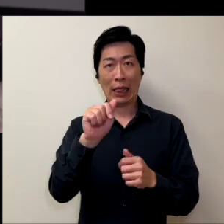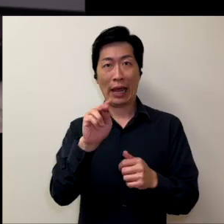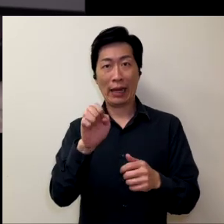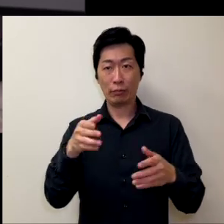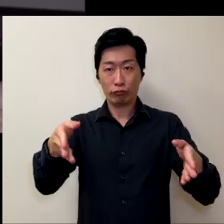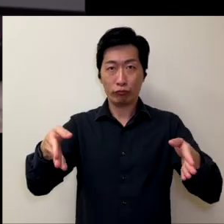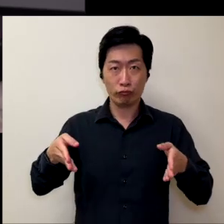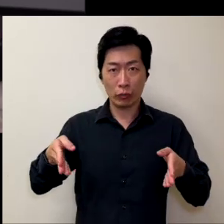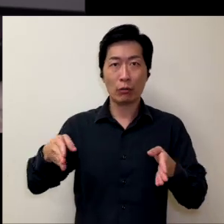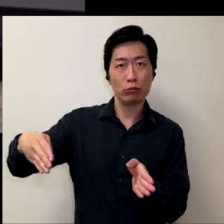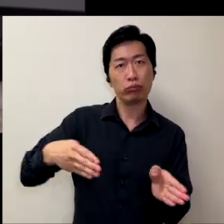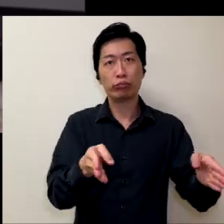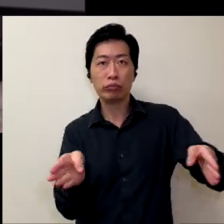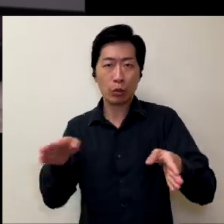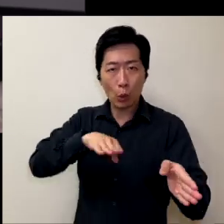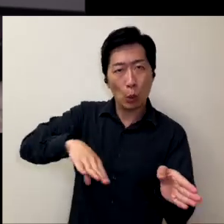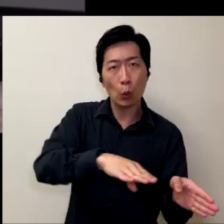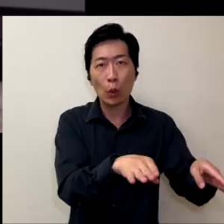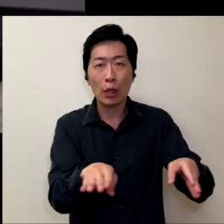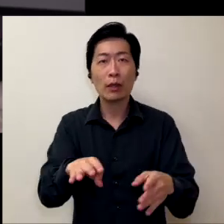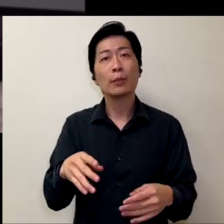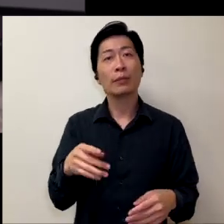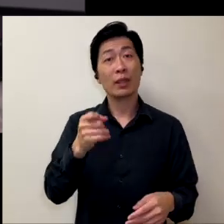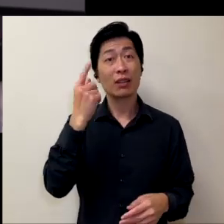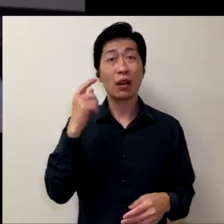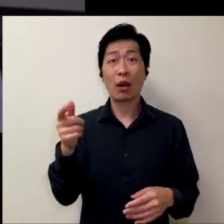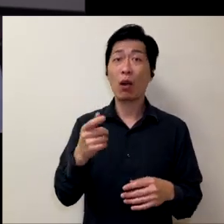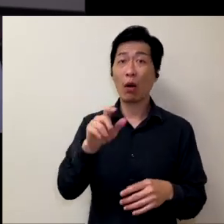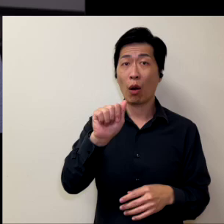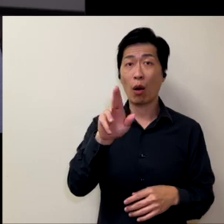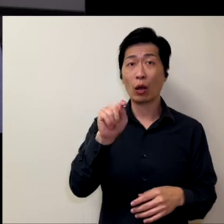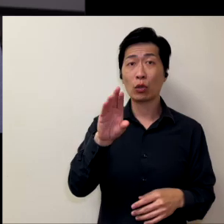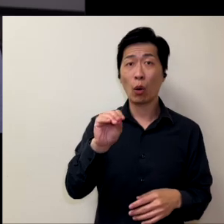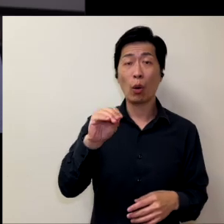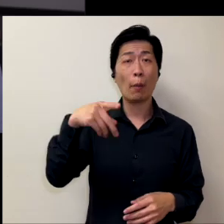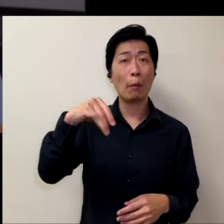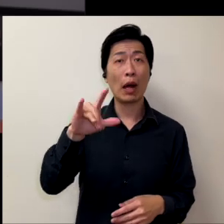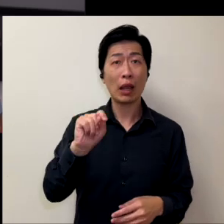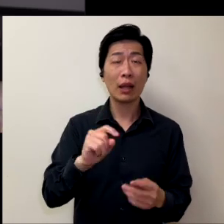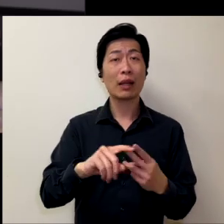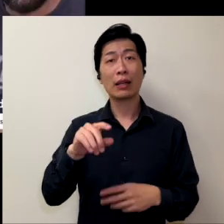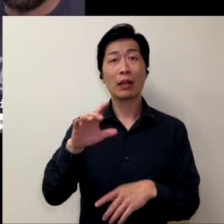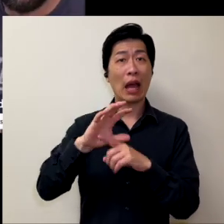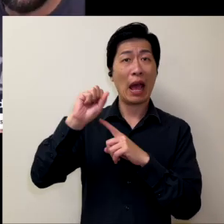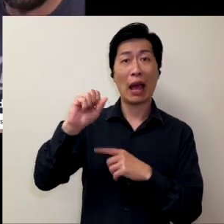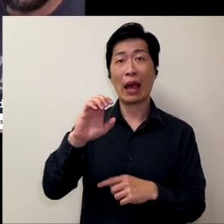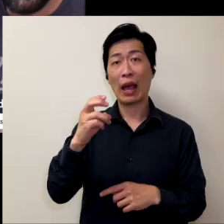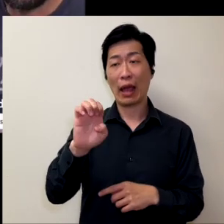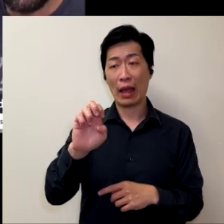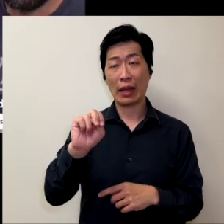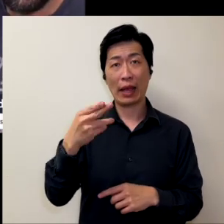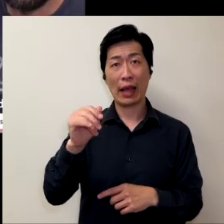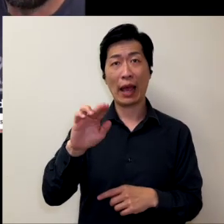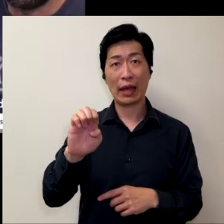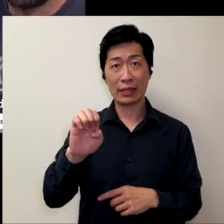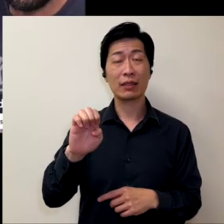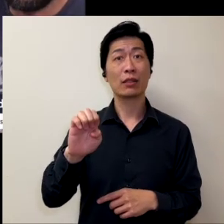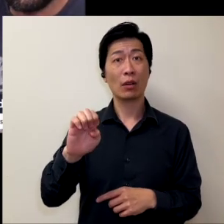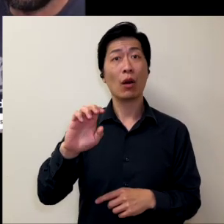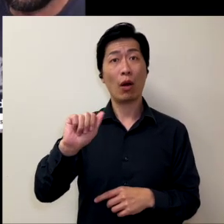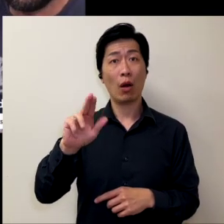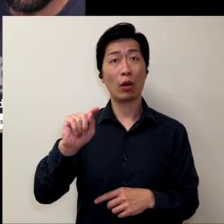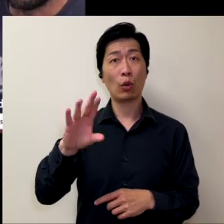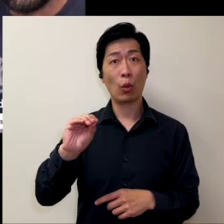keep. But under any of those software pieces on Tesla's website, if I go to their website, autopilot, enhanced autopilot, and full